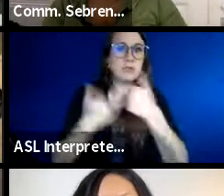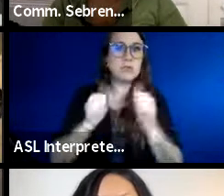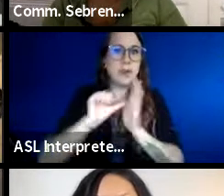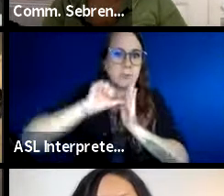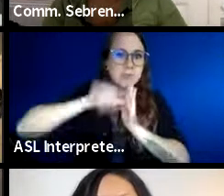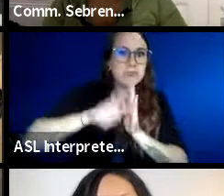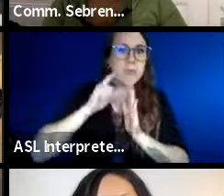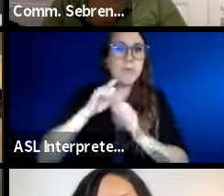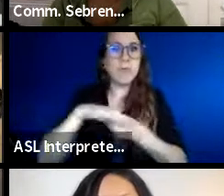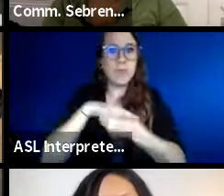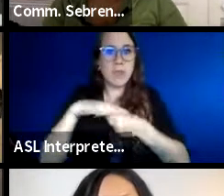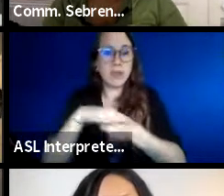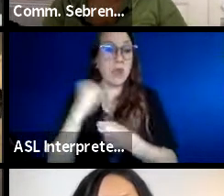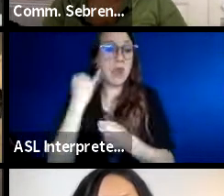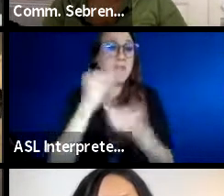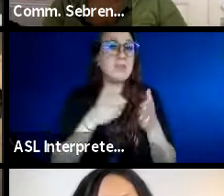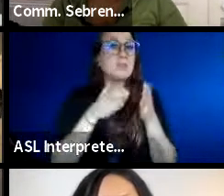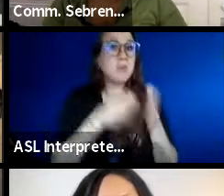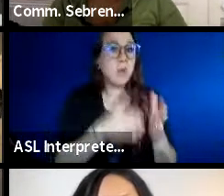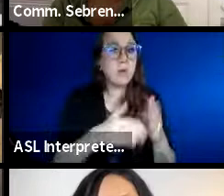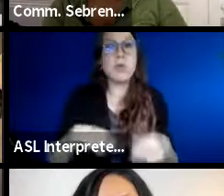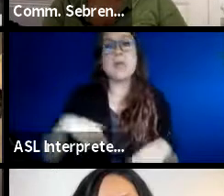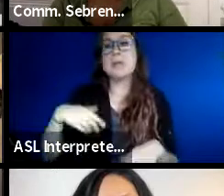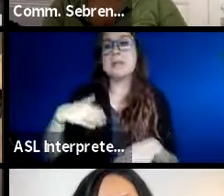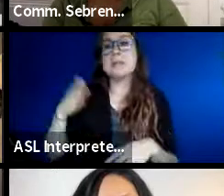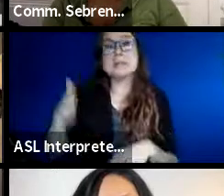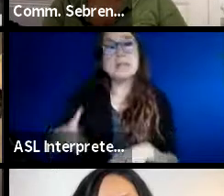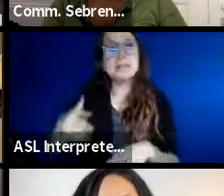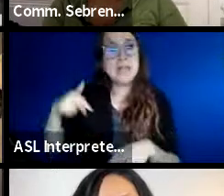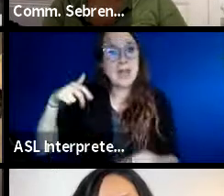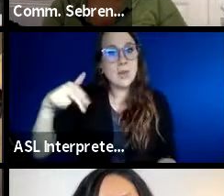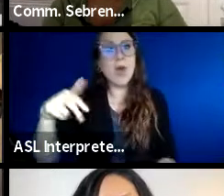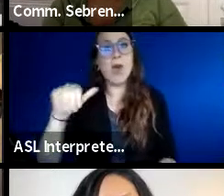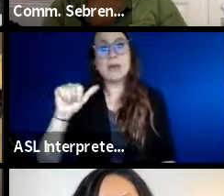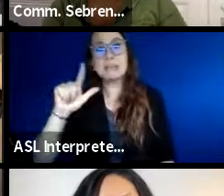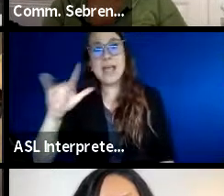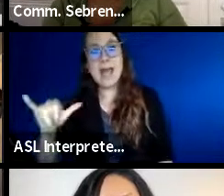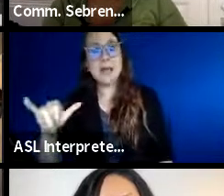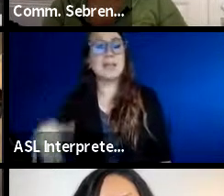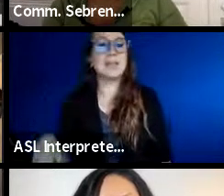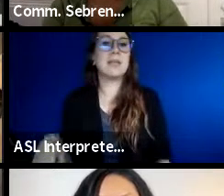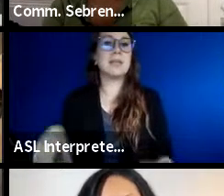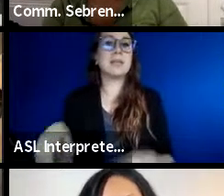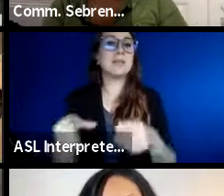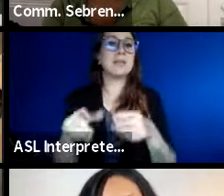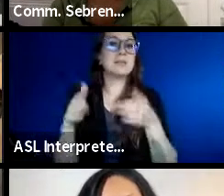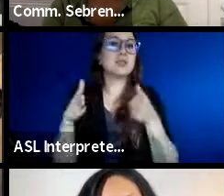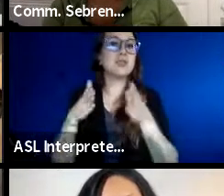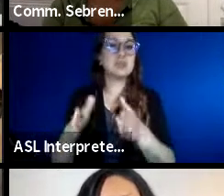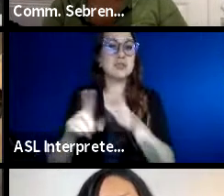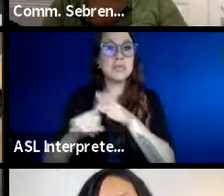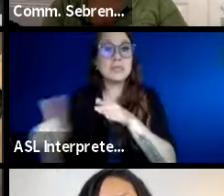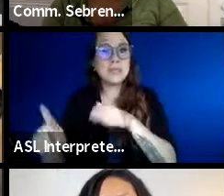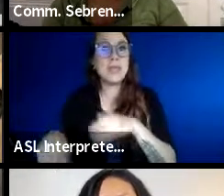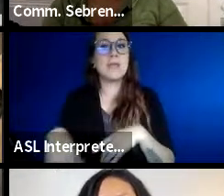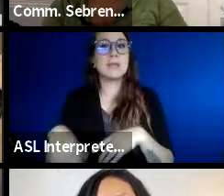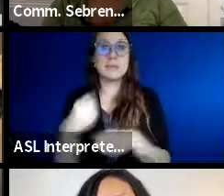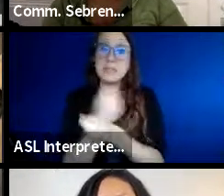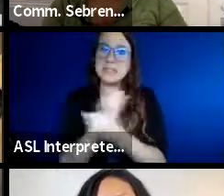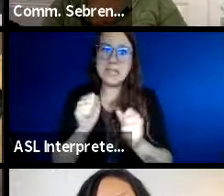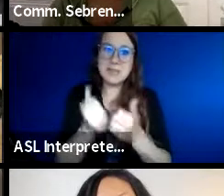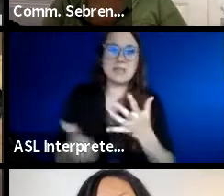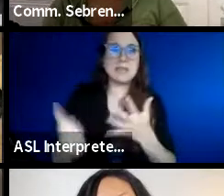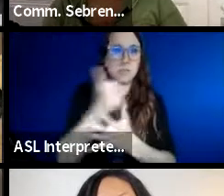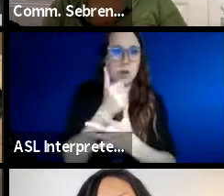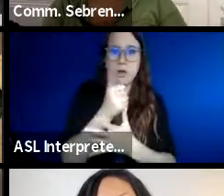district. So whether it's roadways, whether it's sidewalks, whether it's alleys, streetscapes, safety is a major component of that, and safety is always